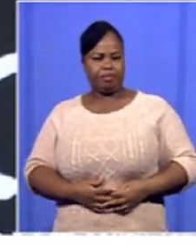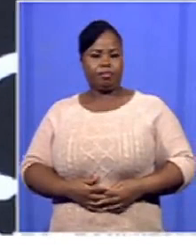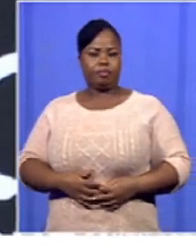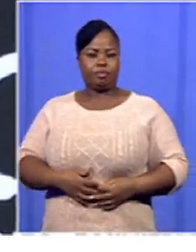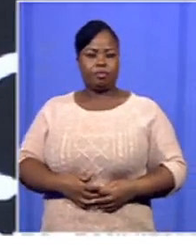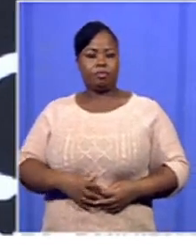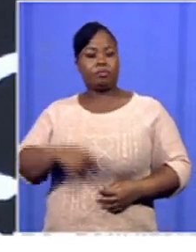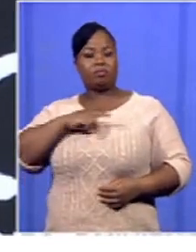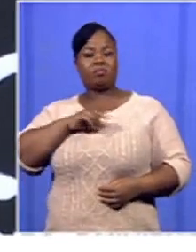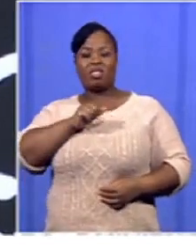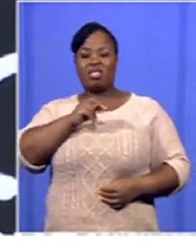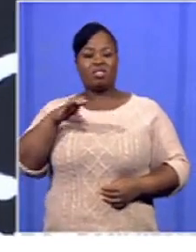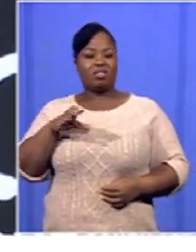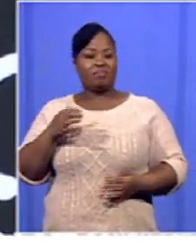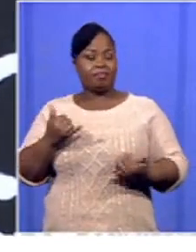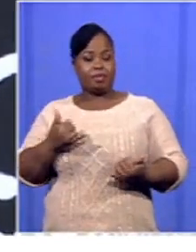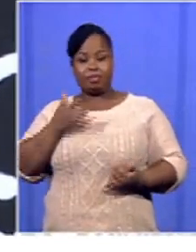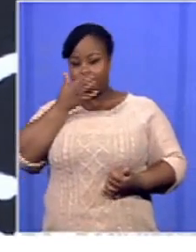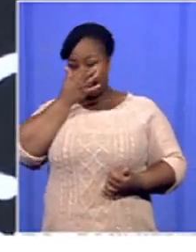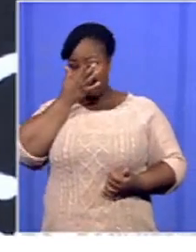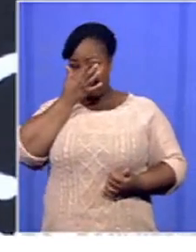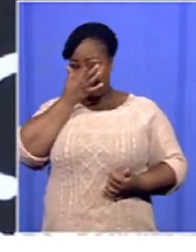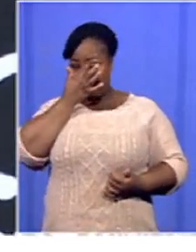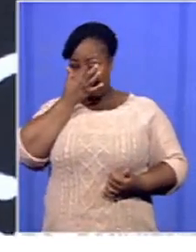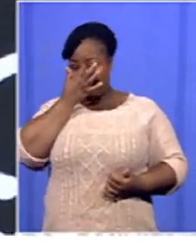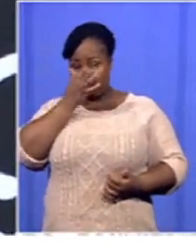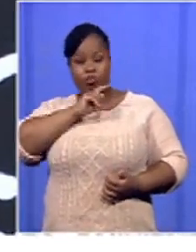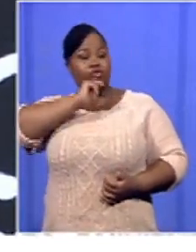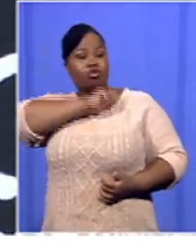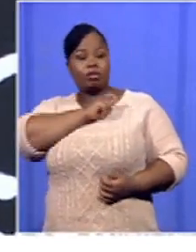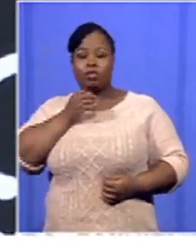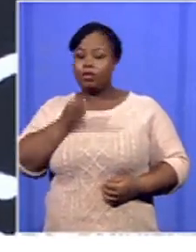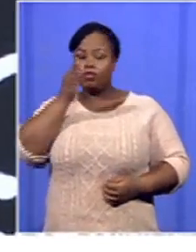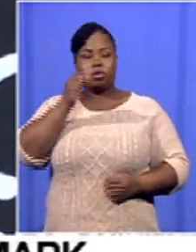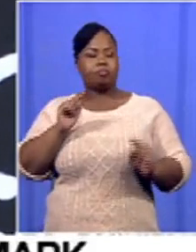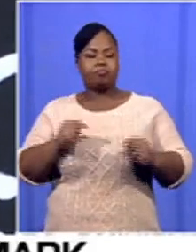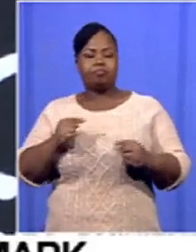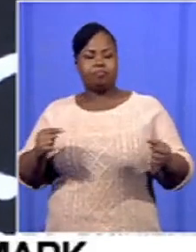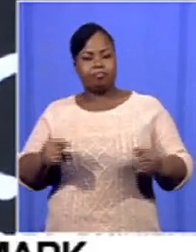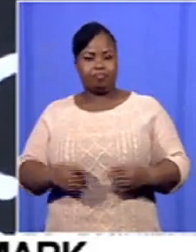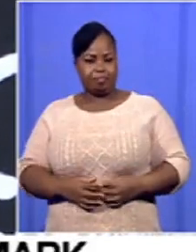That's why the ANC of today cannot be trusted with the future of our country.